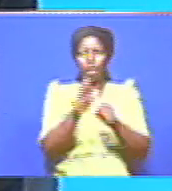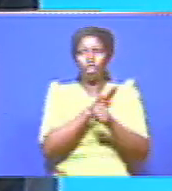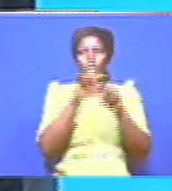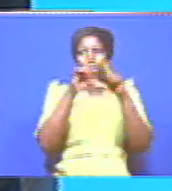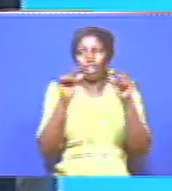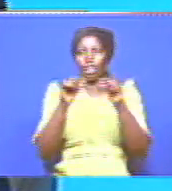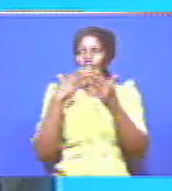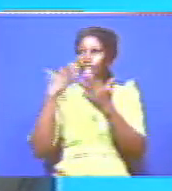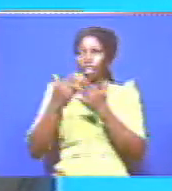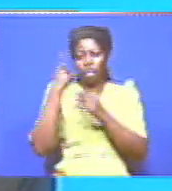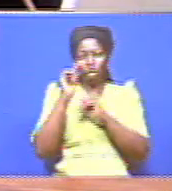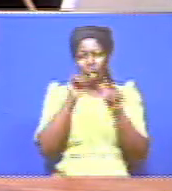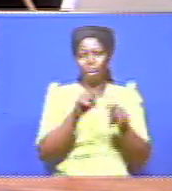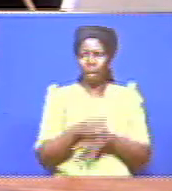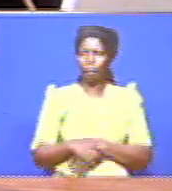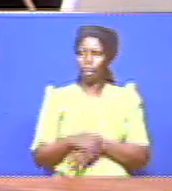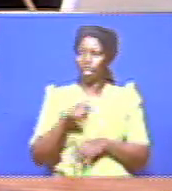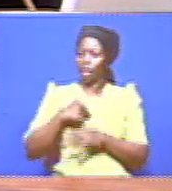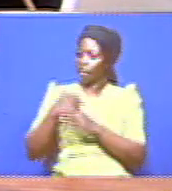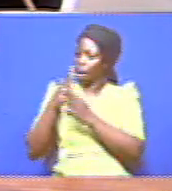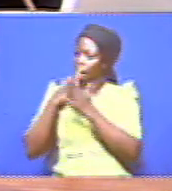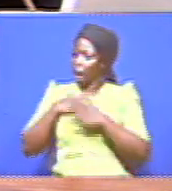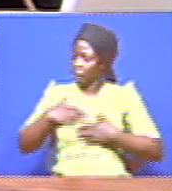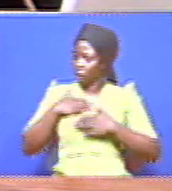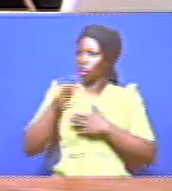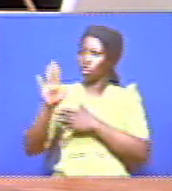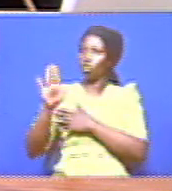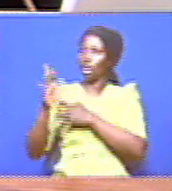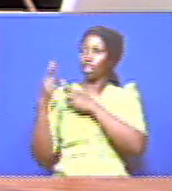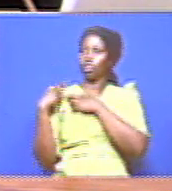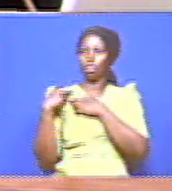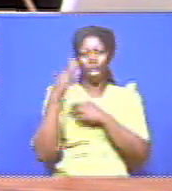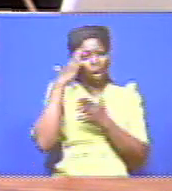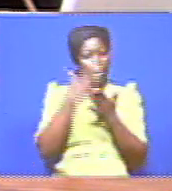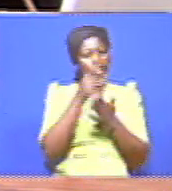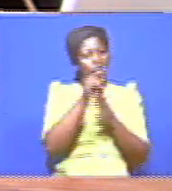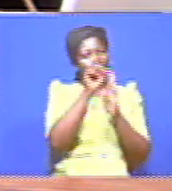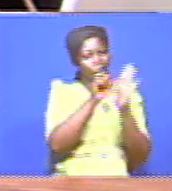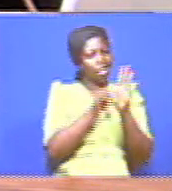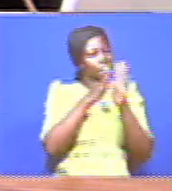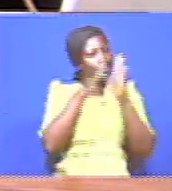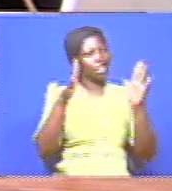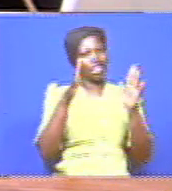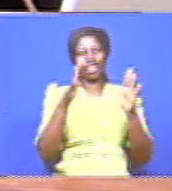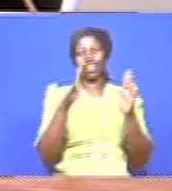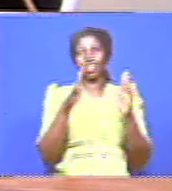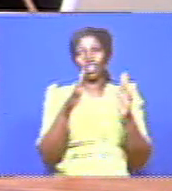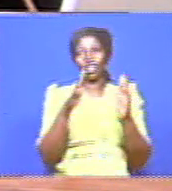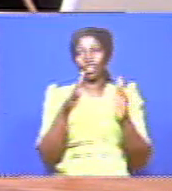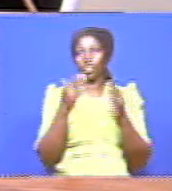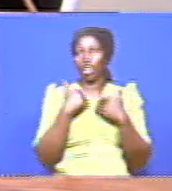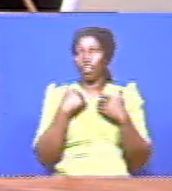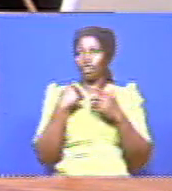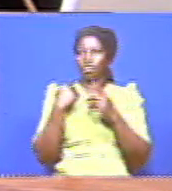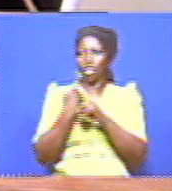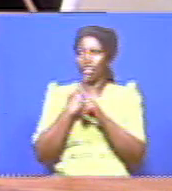I really appreciate your role. I believe this subject is too big to be covered in one session. Thank you. But we will be with you on the 9th. We have several other sessions which we are